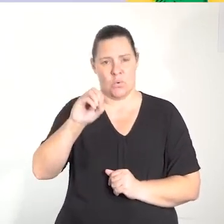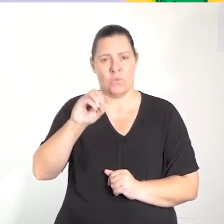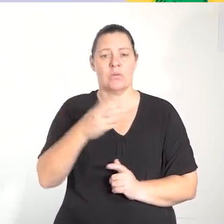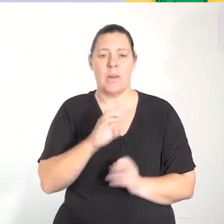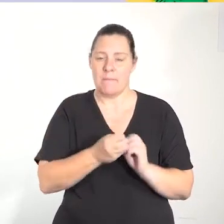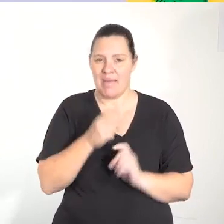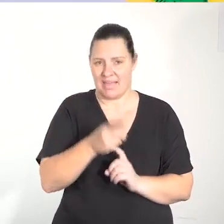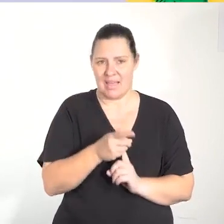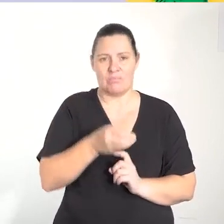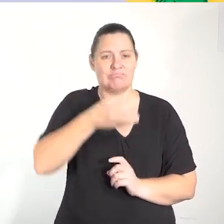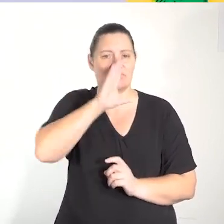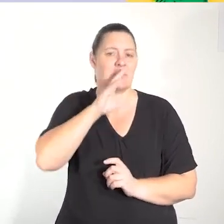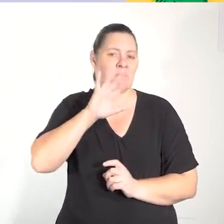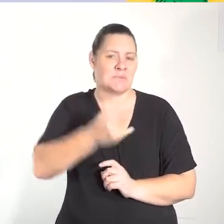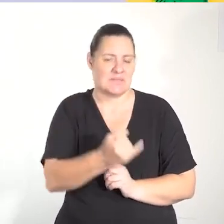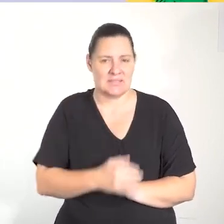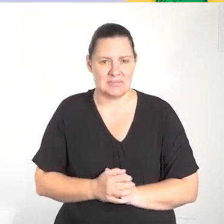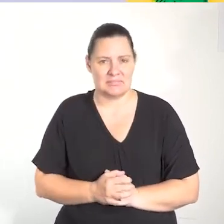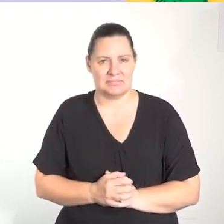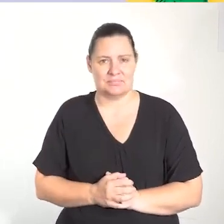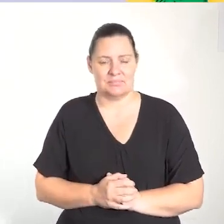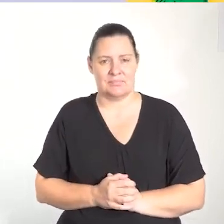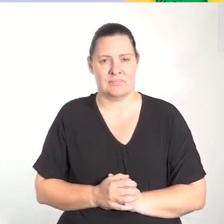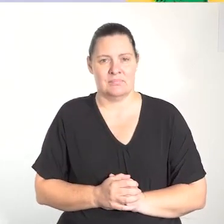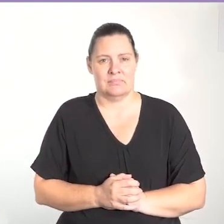use to make that delicious glass of juice.